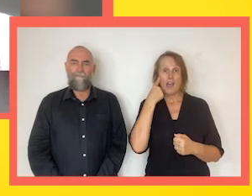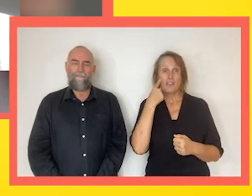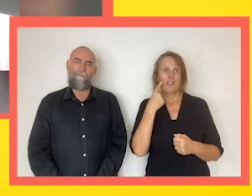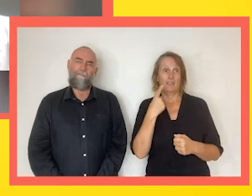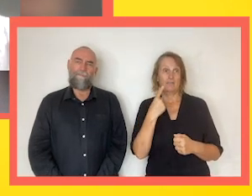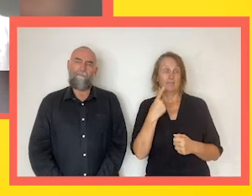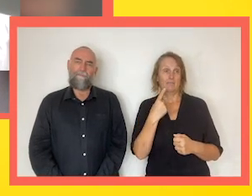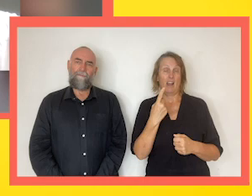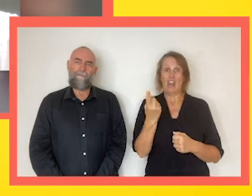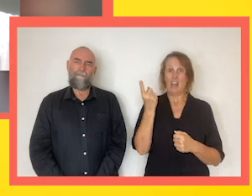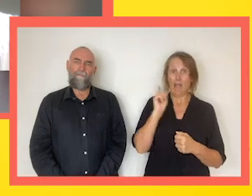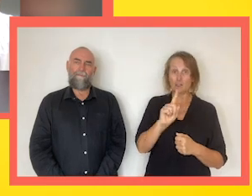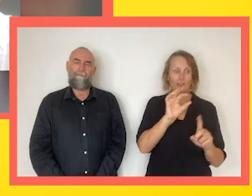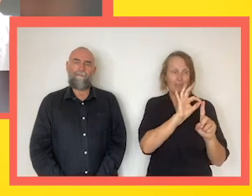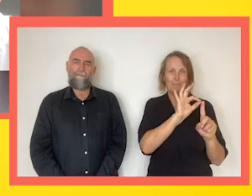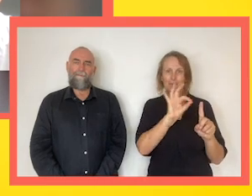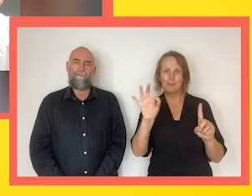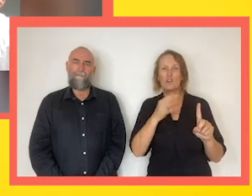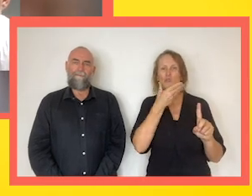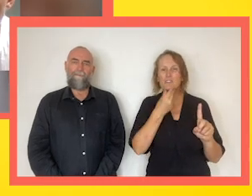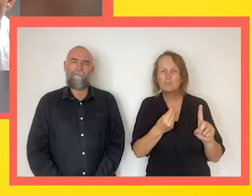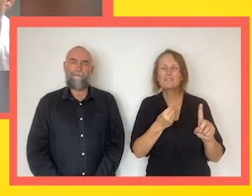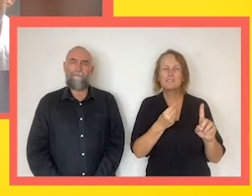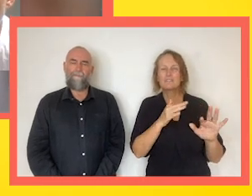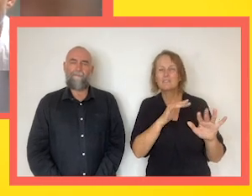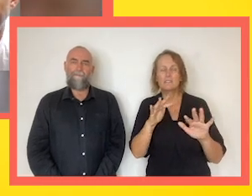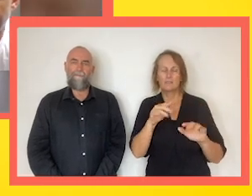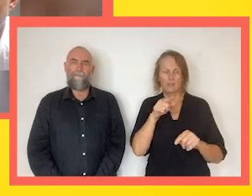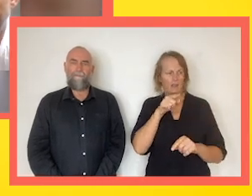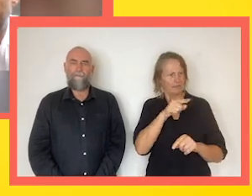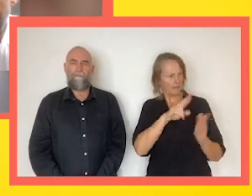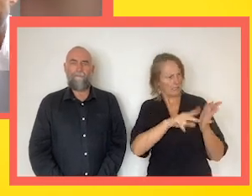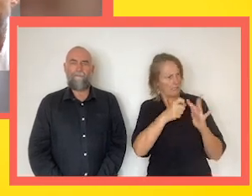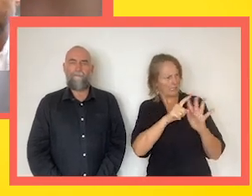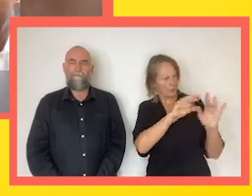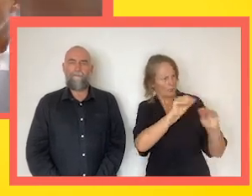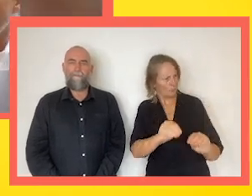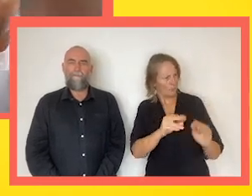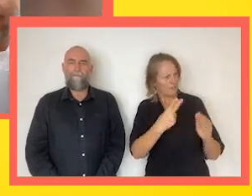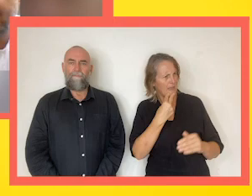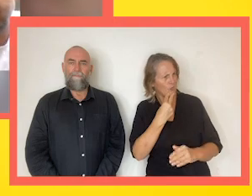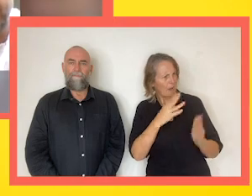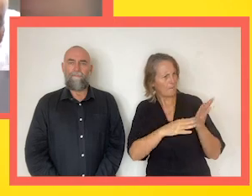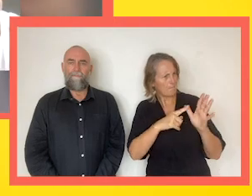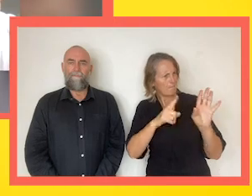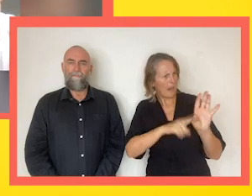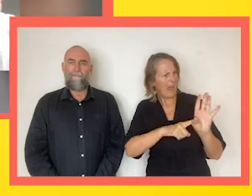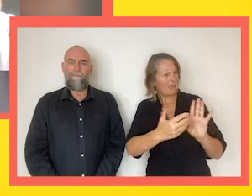taking off from where we left off last year, like we only really, you moved here in, was it